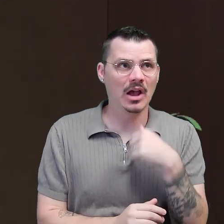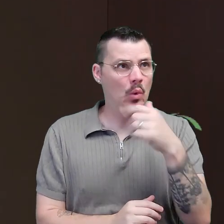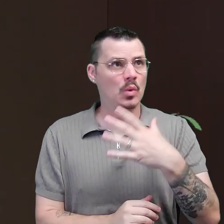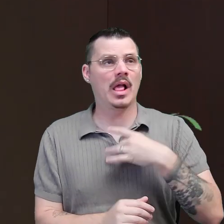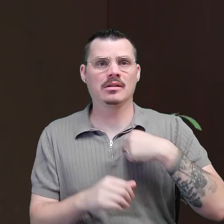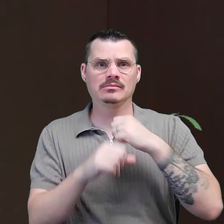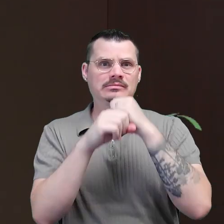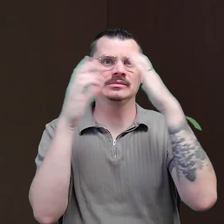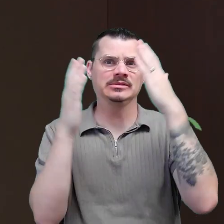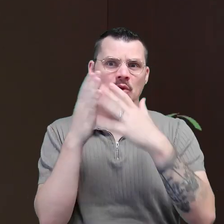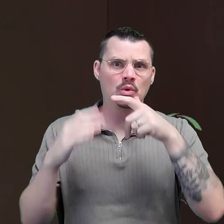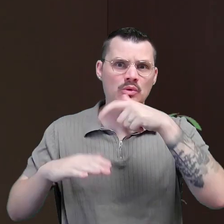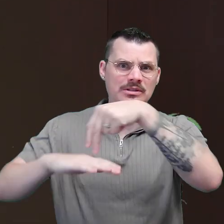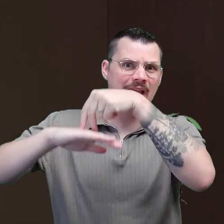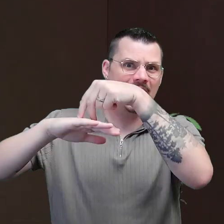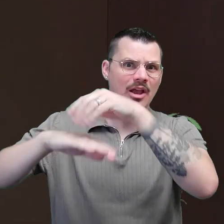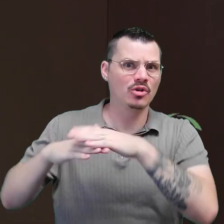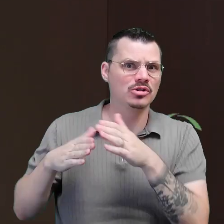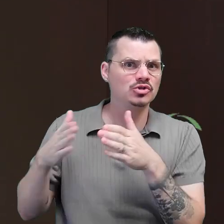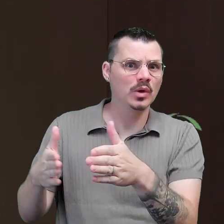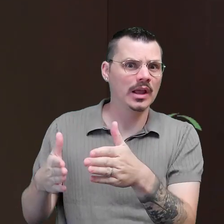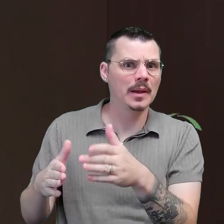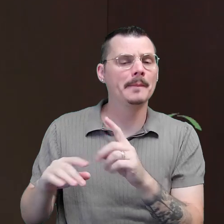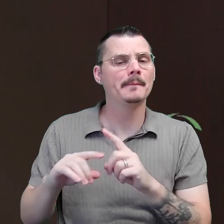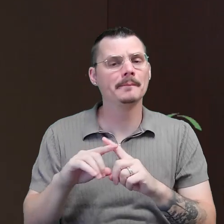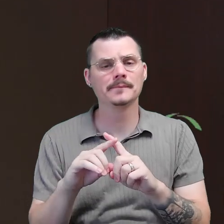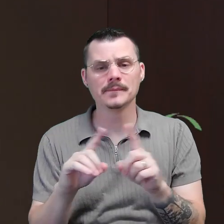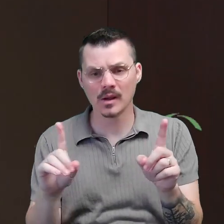somebody I care about standing on the street, but